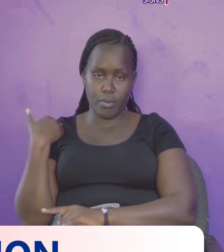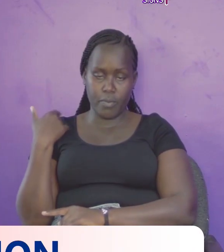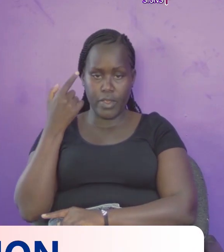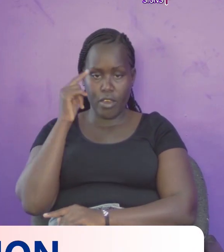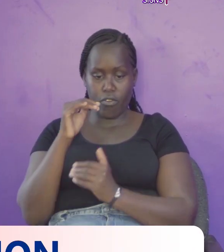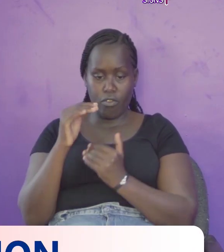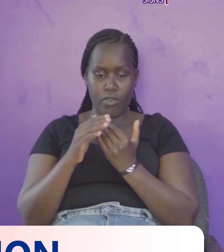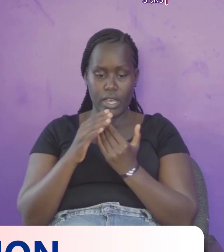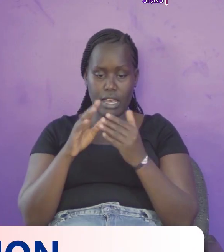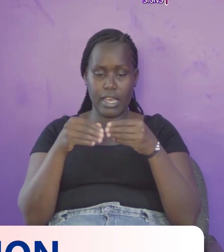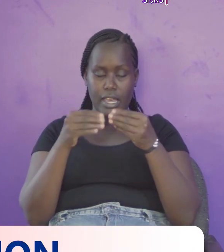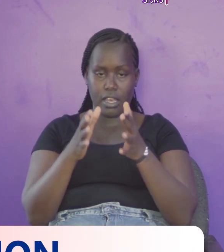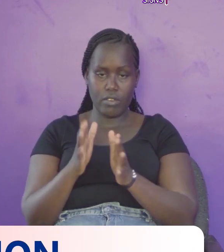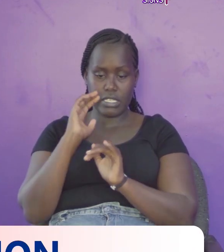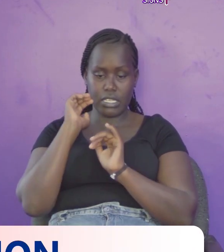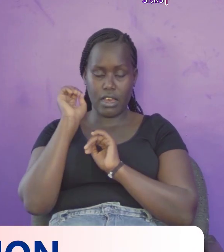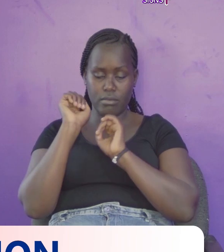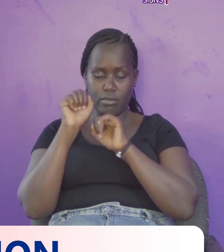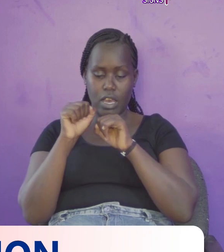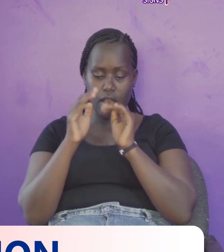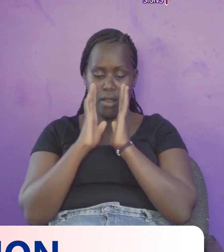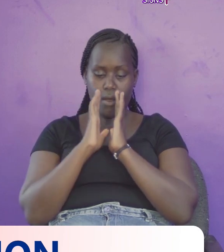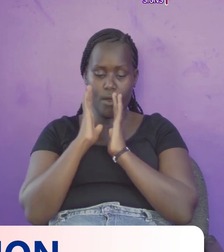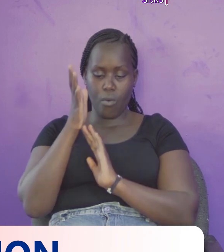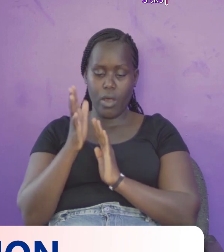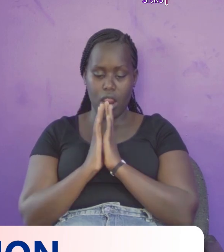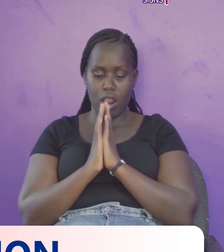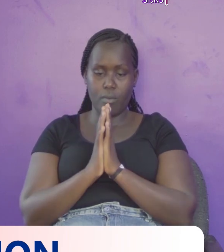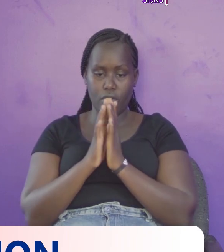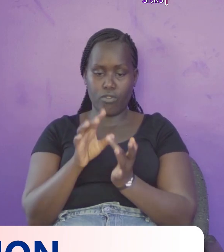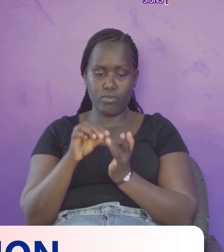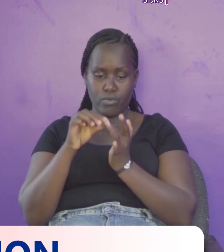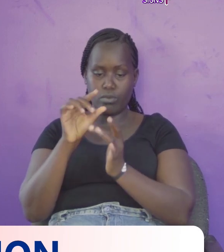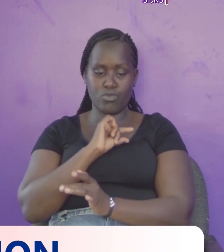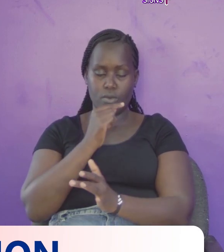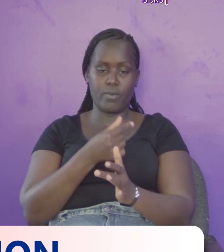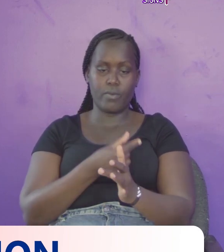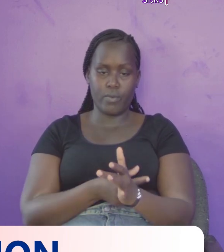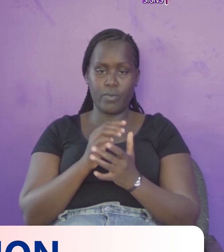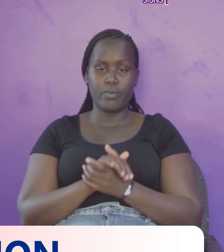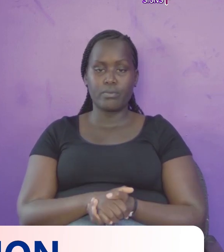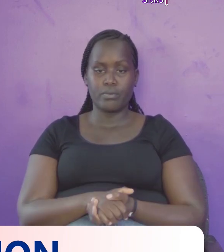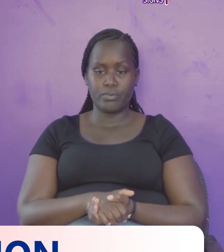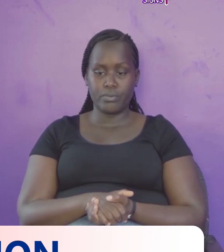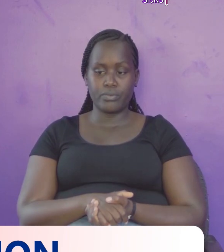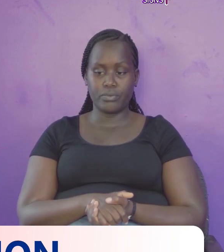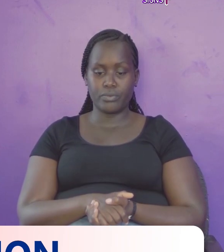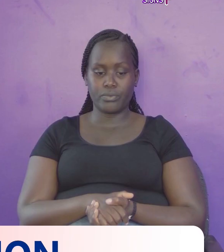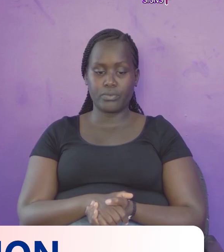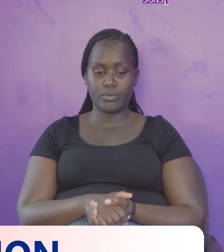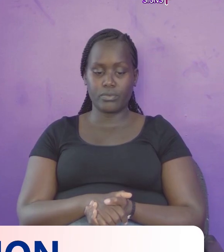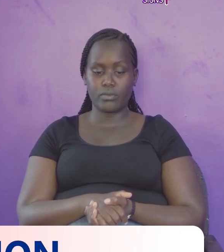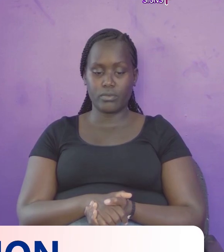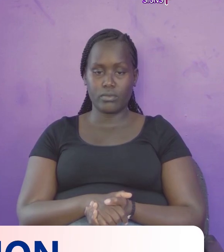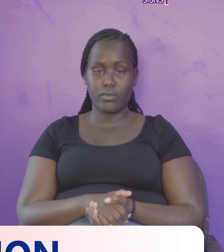caregivers, I would pray so much for special grace. You know, you are getting into the spirit.